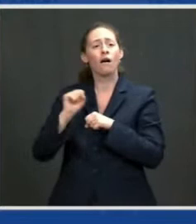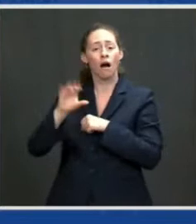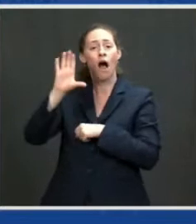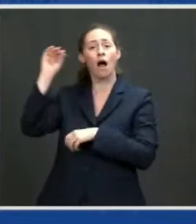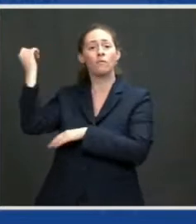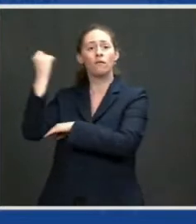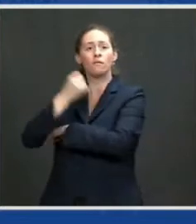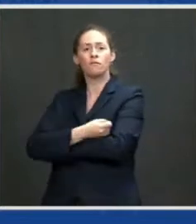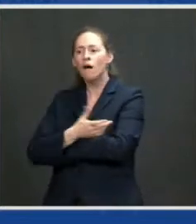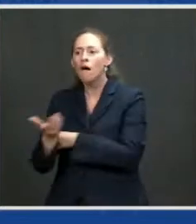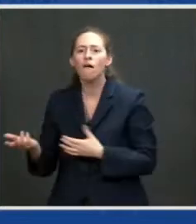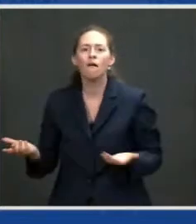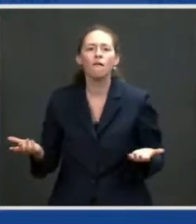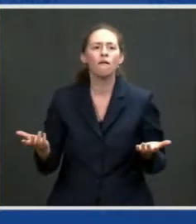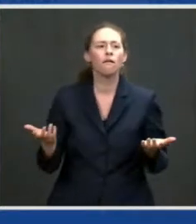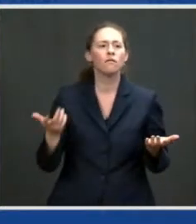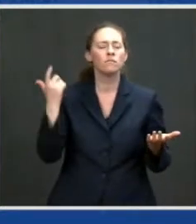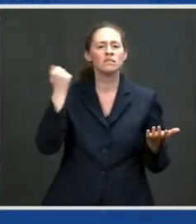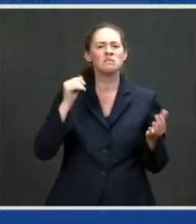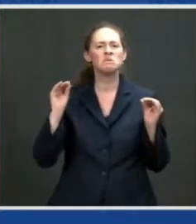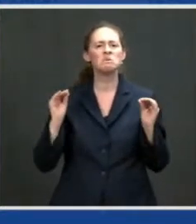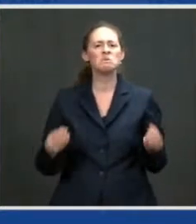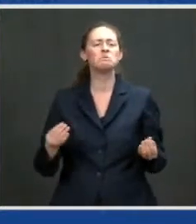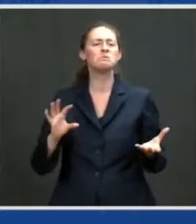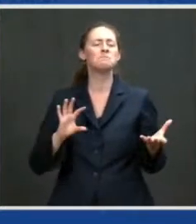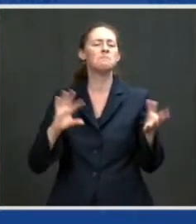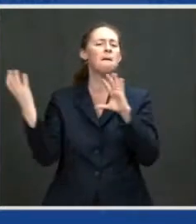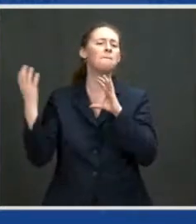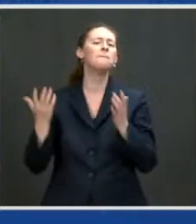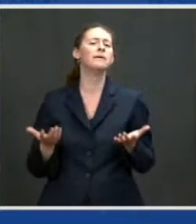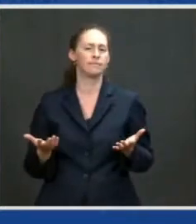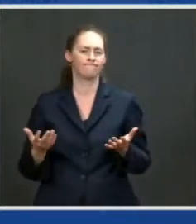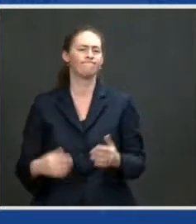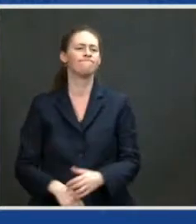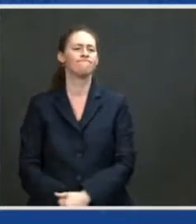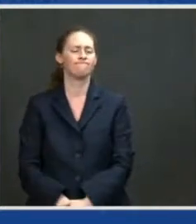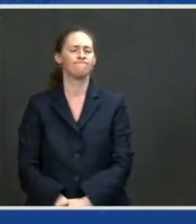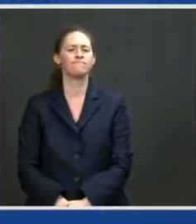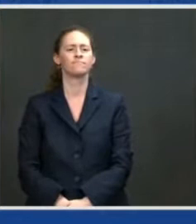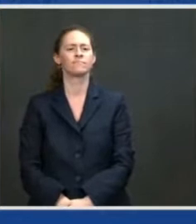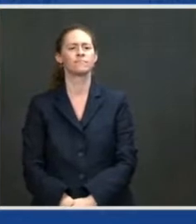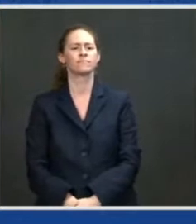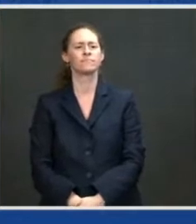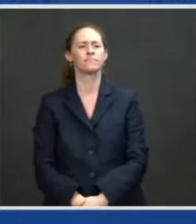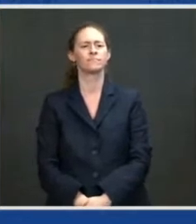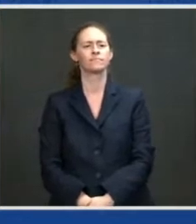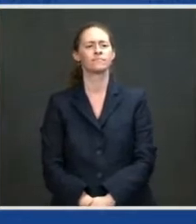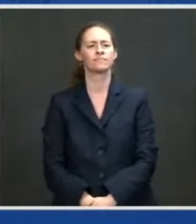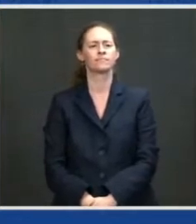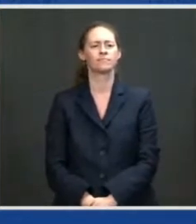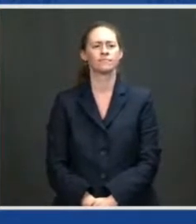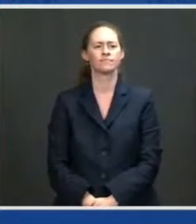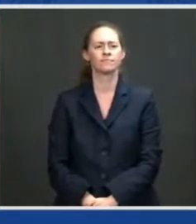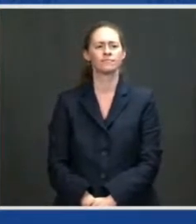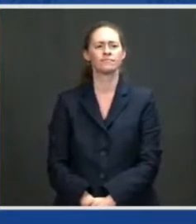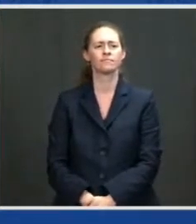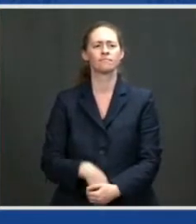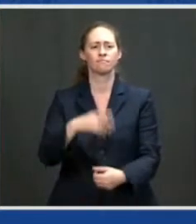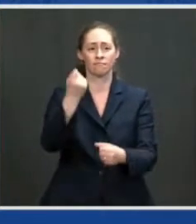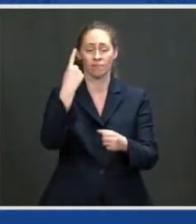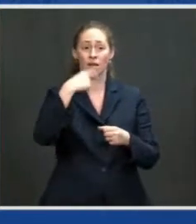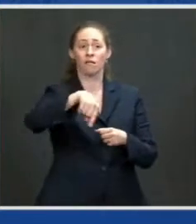in Congress, not a single one of them voted for the rescue plan. I'm not going to embarrass any one of them, but I